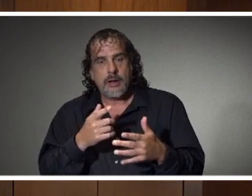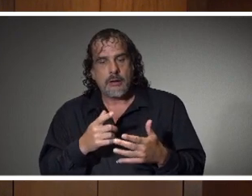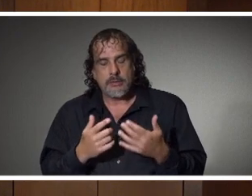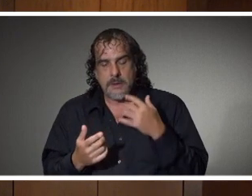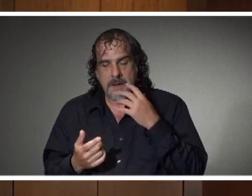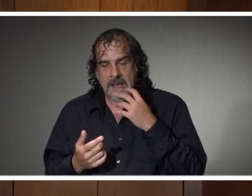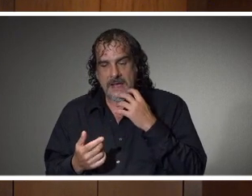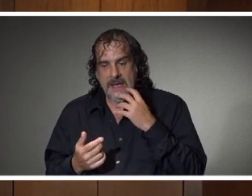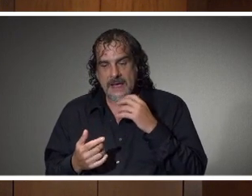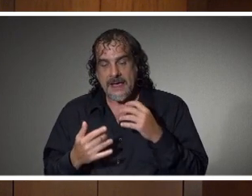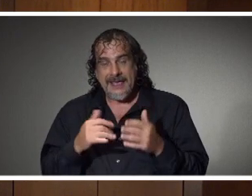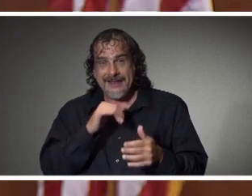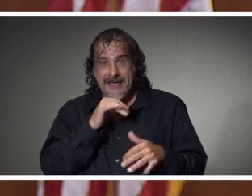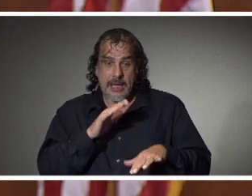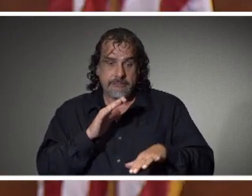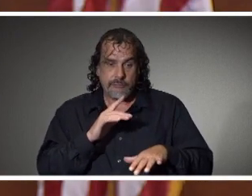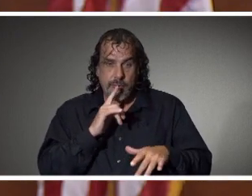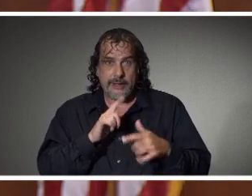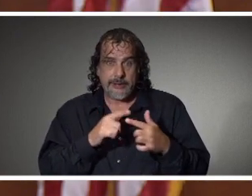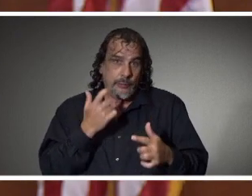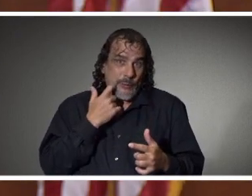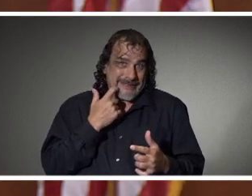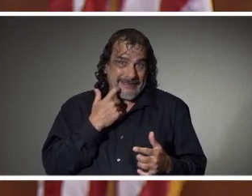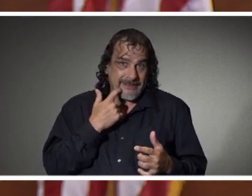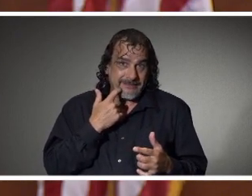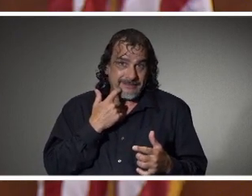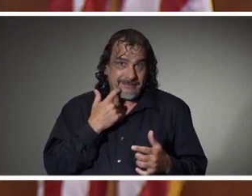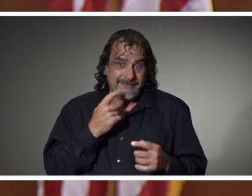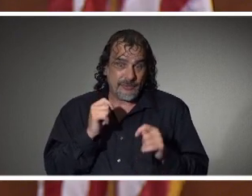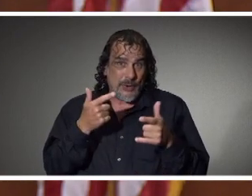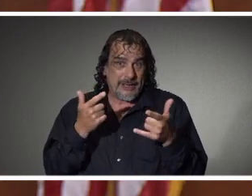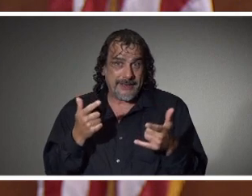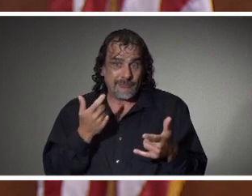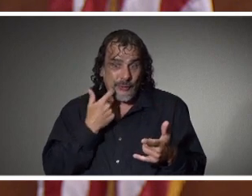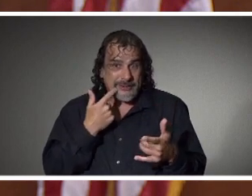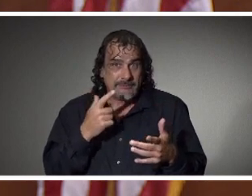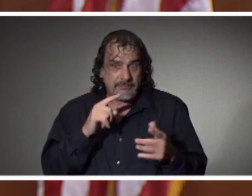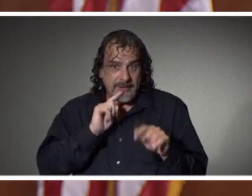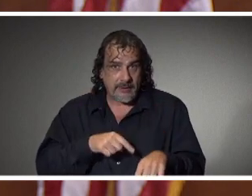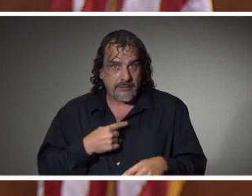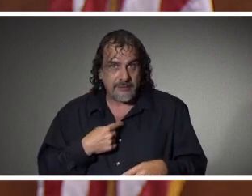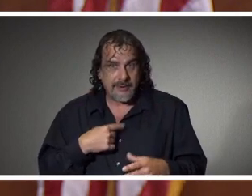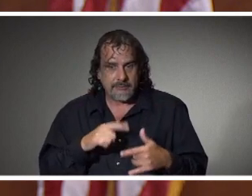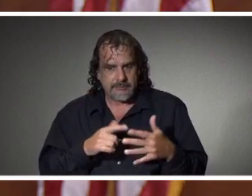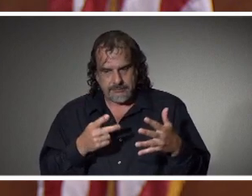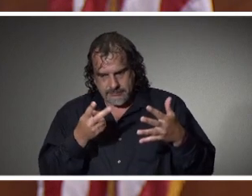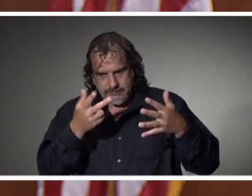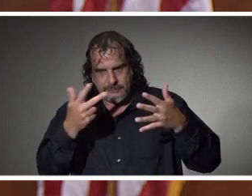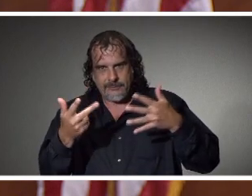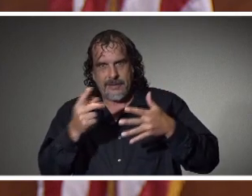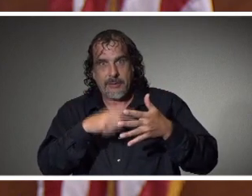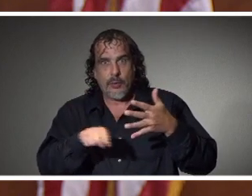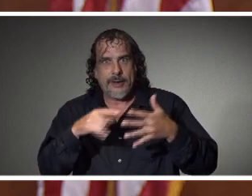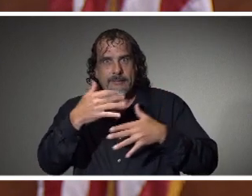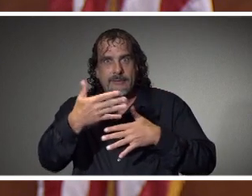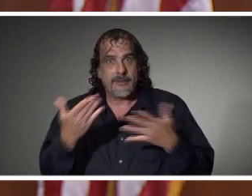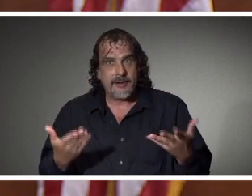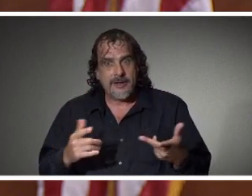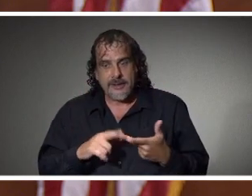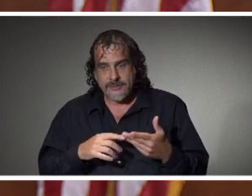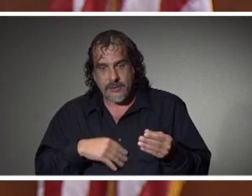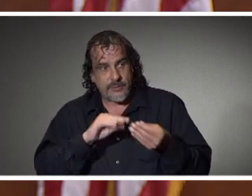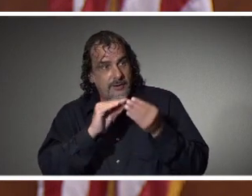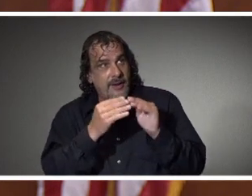let's just say, not exactly timely. And so we've got to not only look at, it's fine to look at the total number of new cases